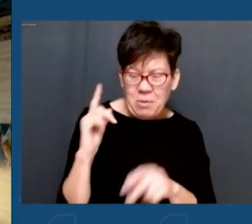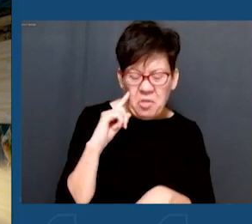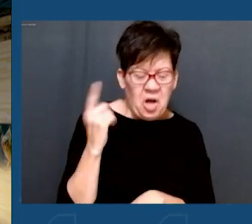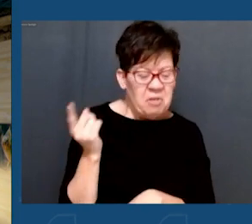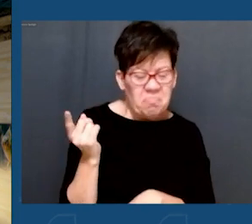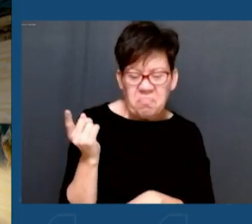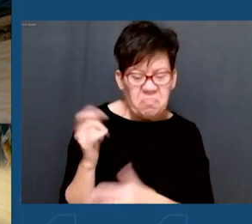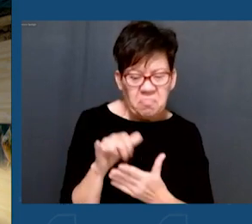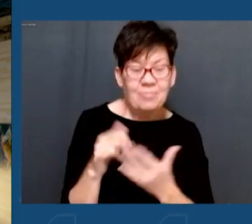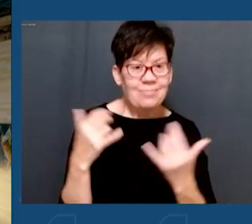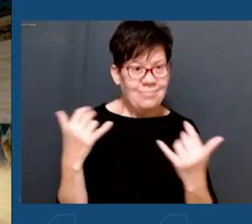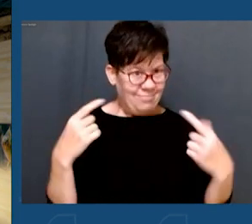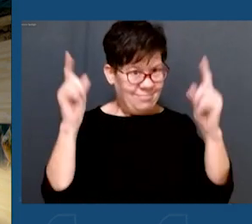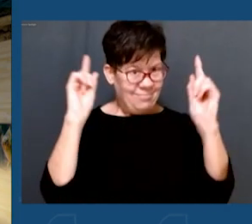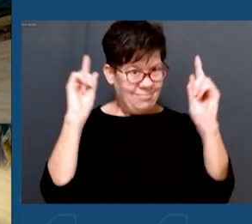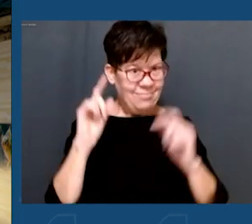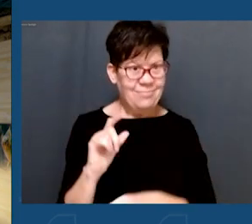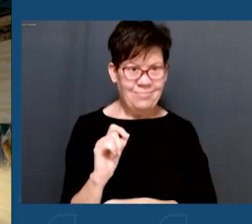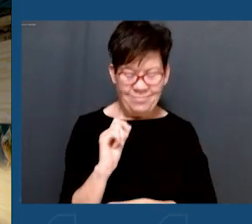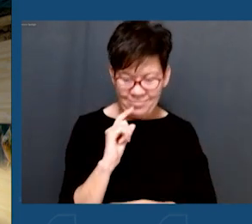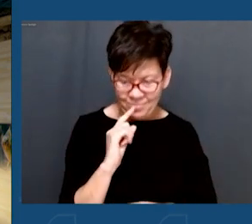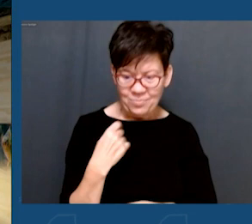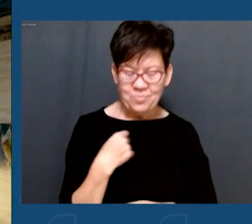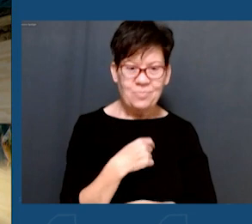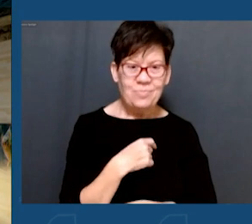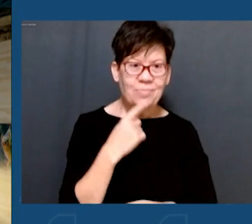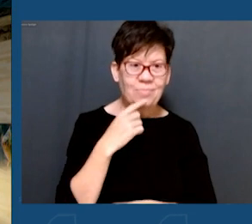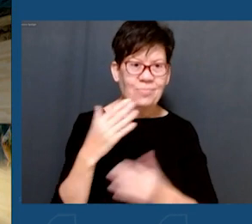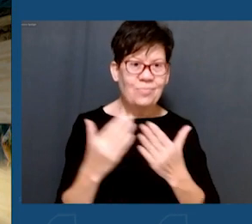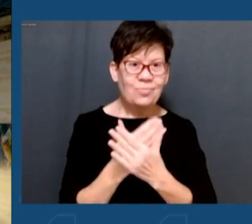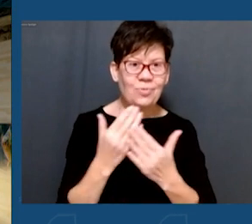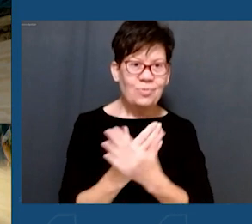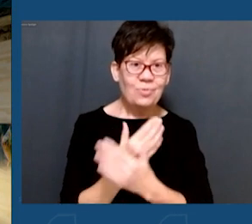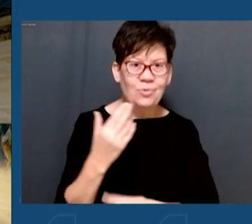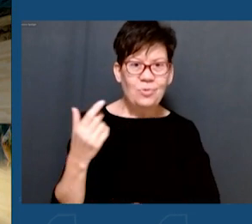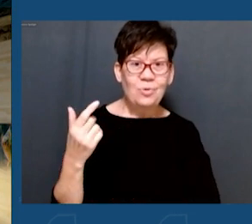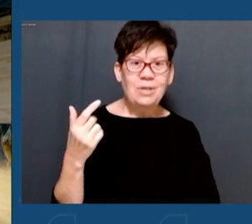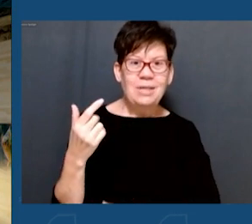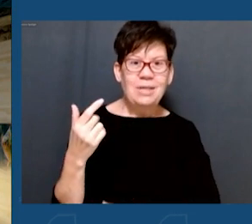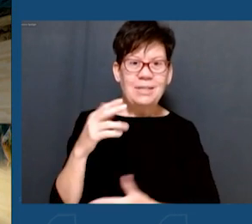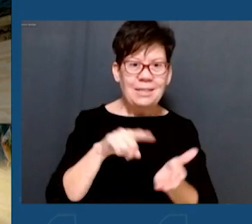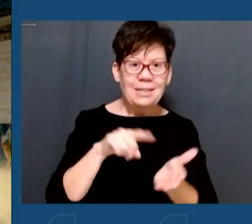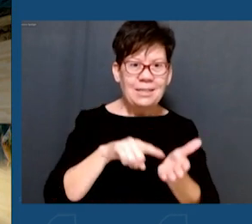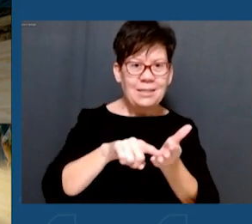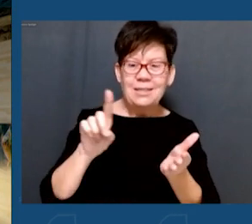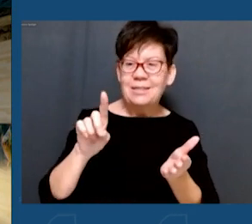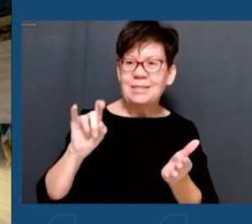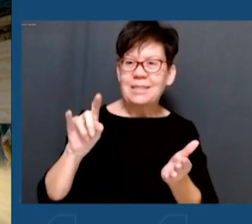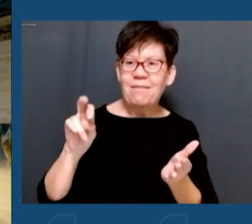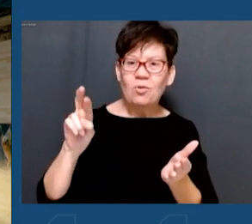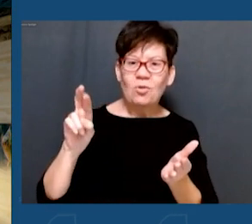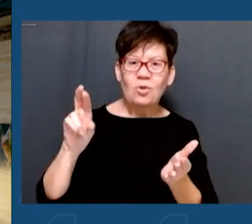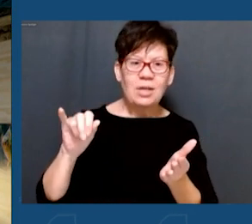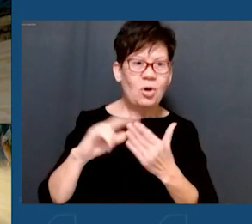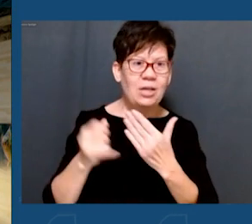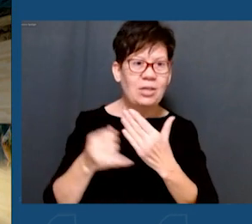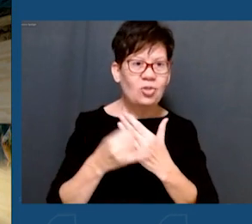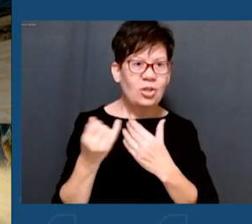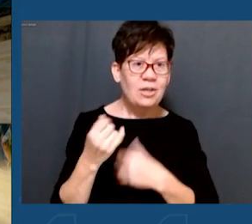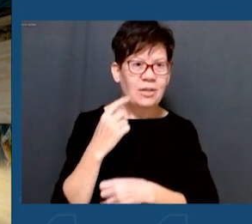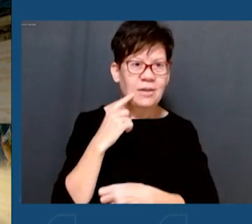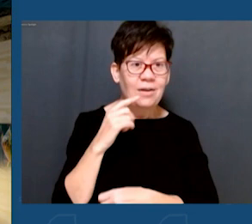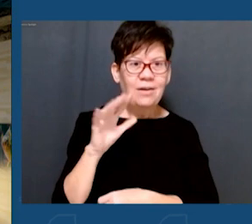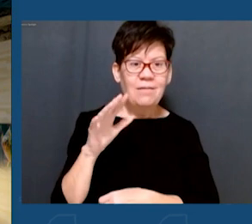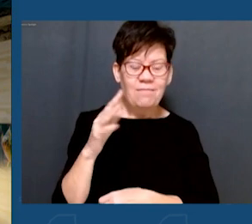Gorge Discovery Center project. Look how magnificent that looks. It's a $5 million Great Lakes 360 project.